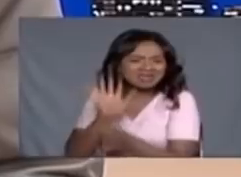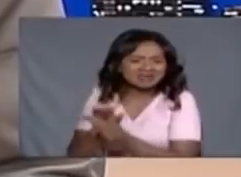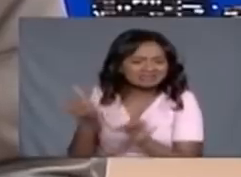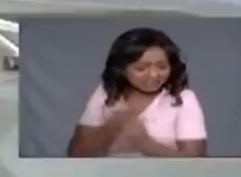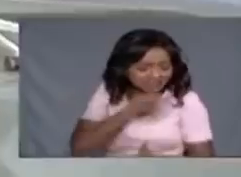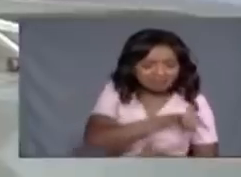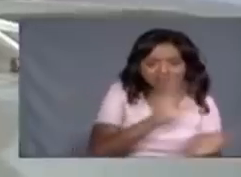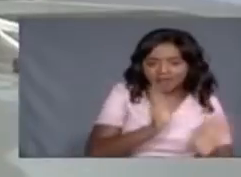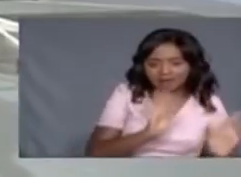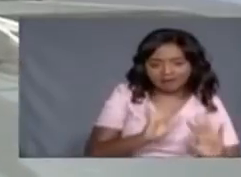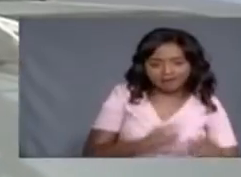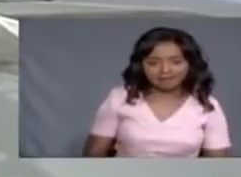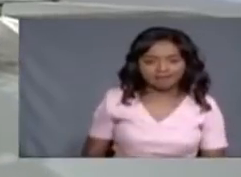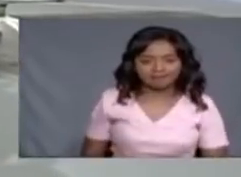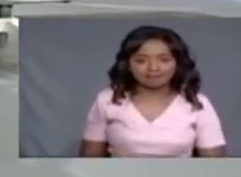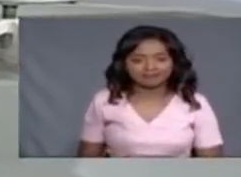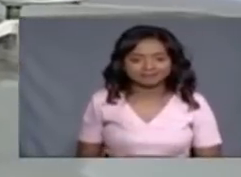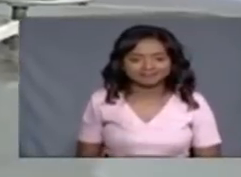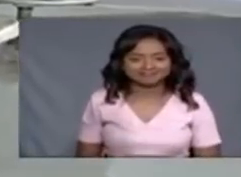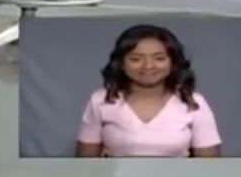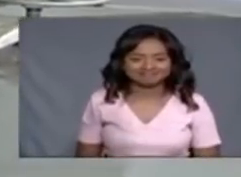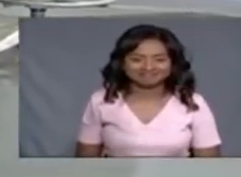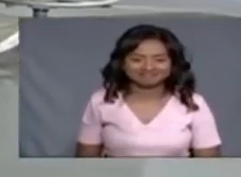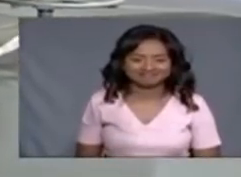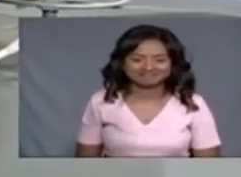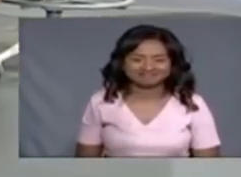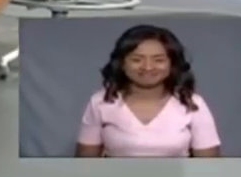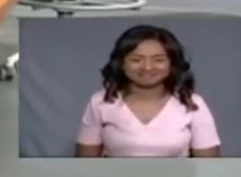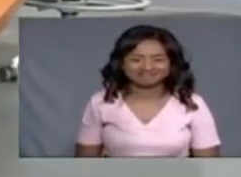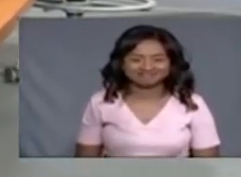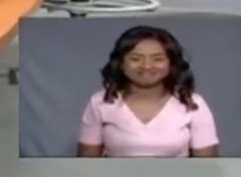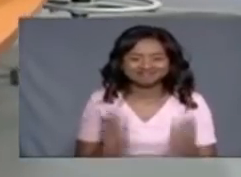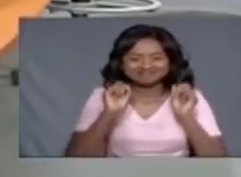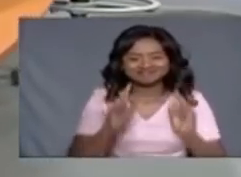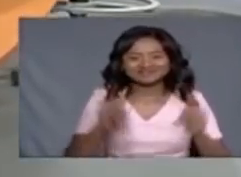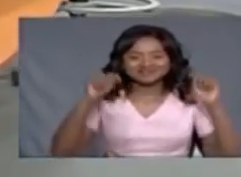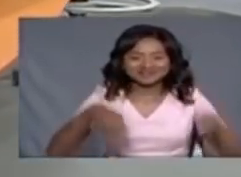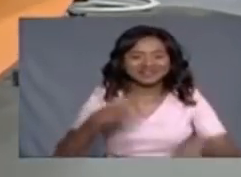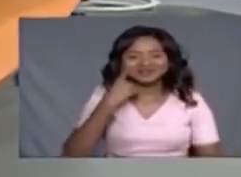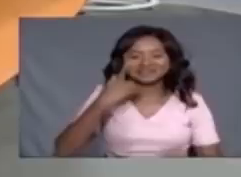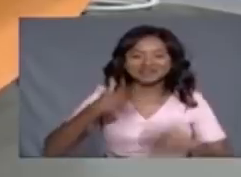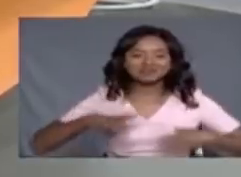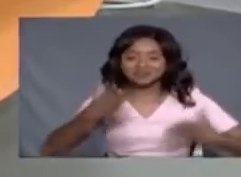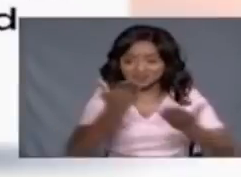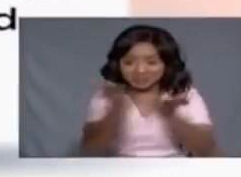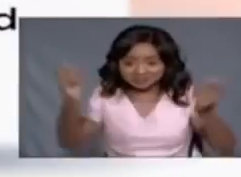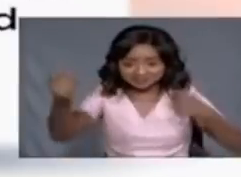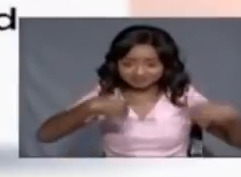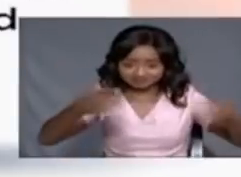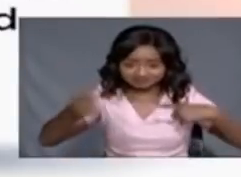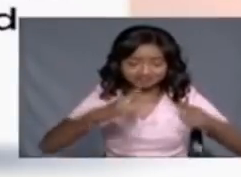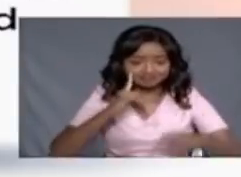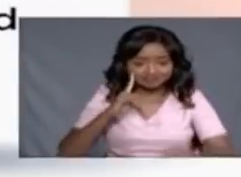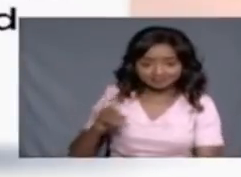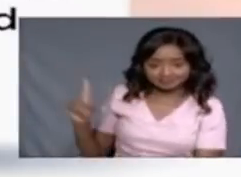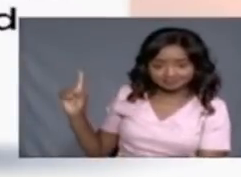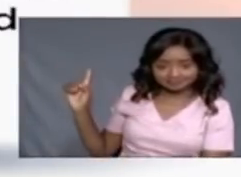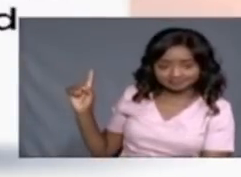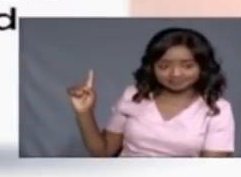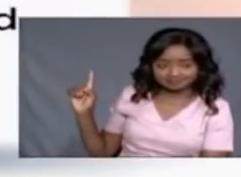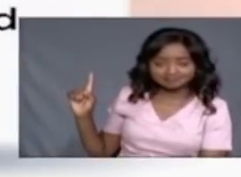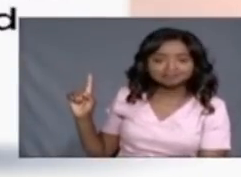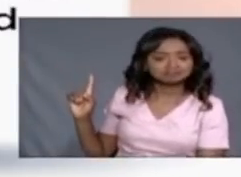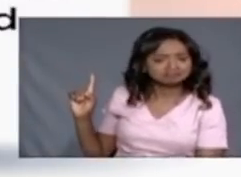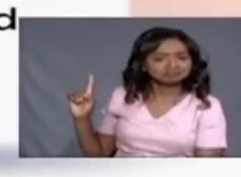and lobster. Mm. Hardly. Let's take a look at some feedback. Should we do that? Go ahead. Fred saying, actually,